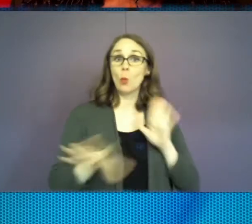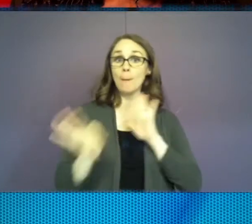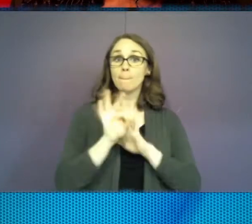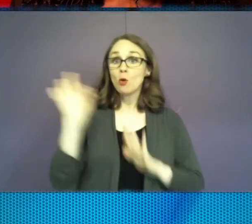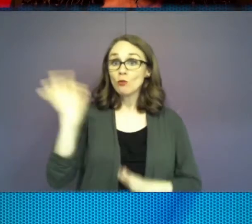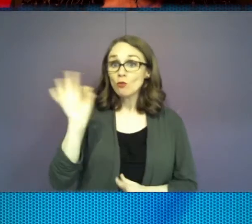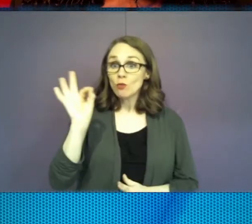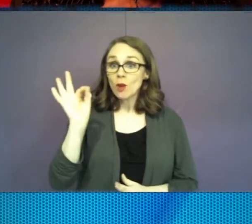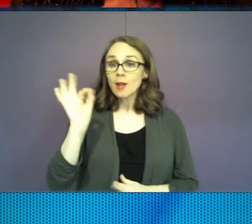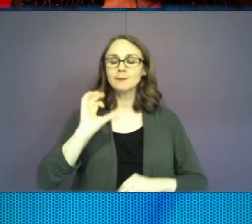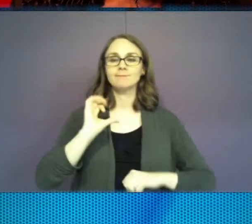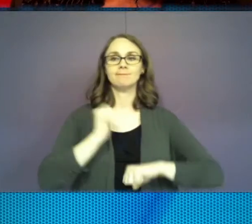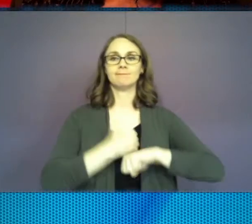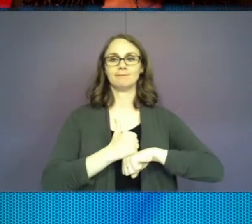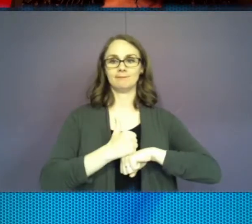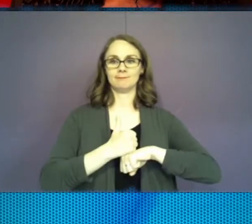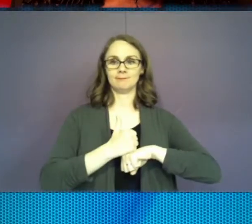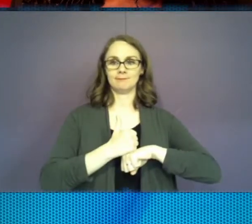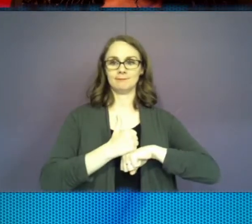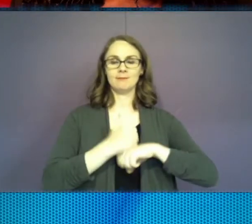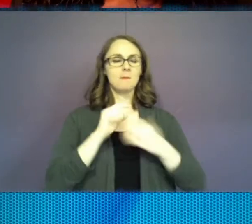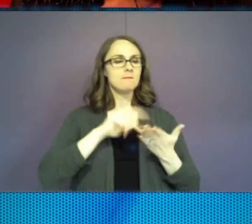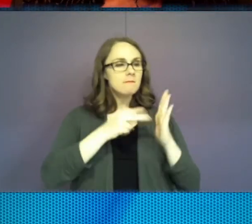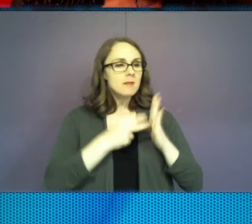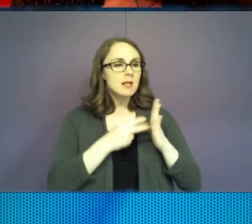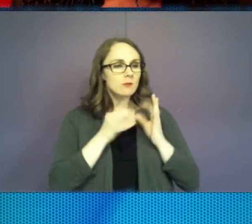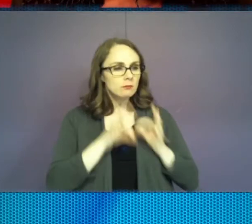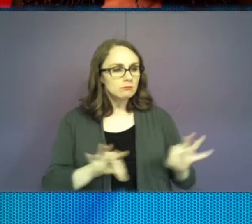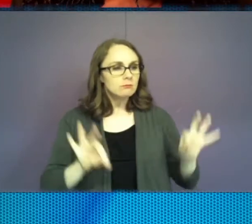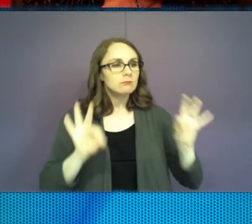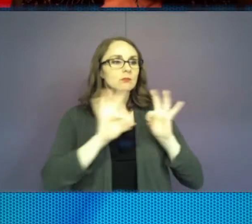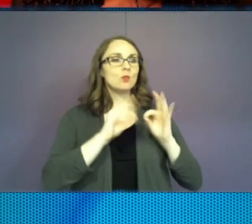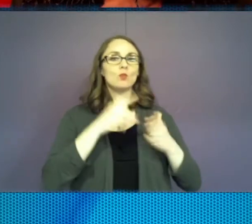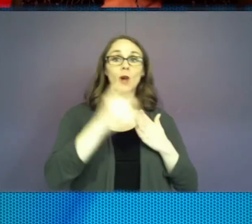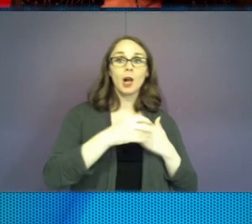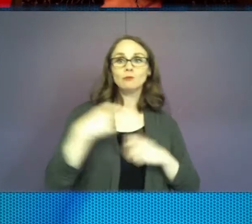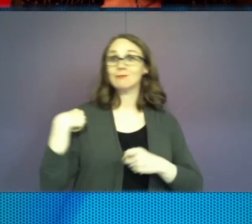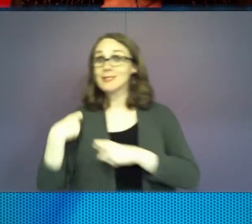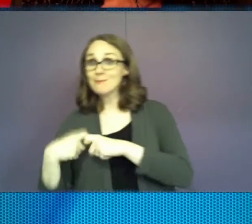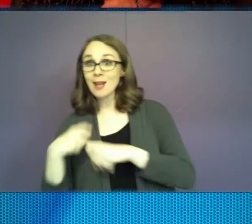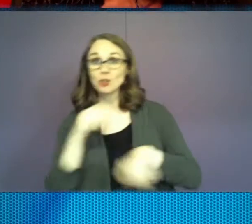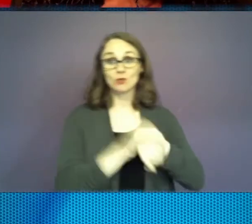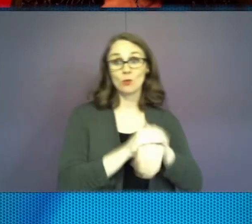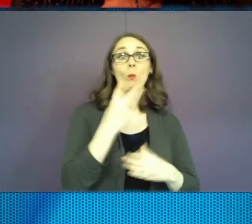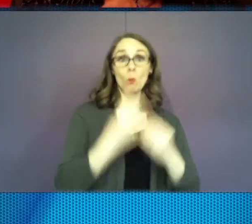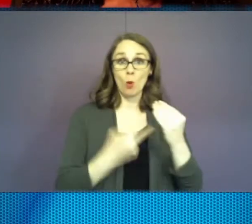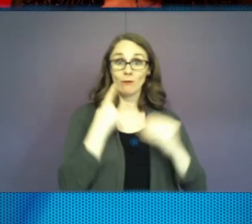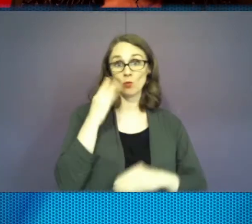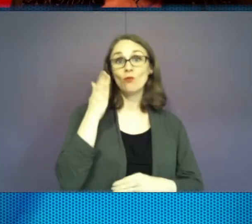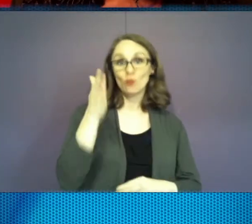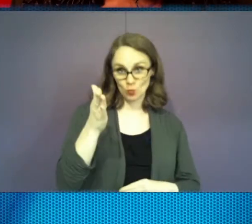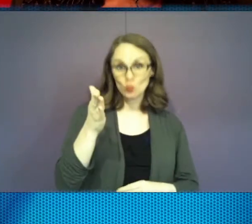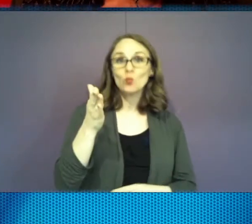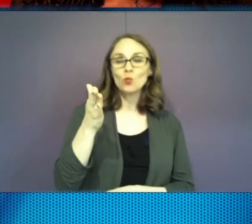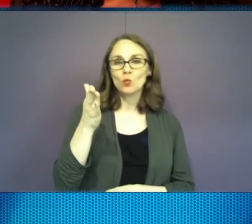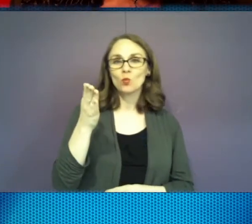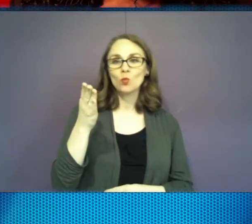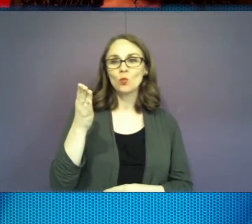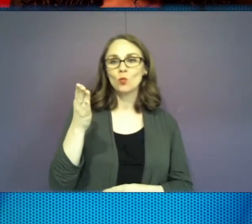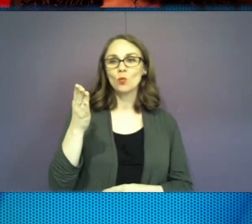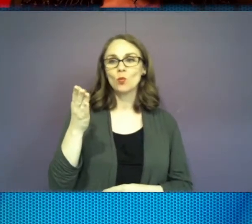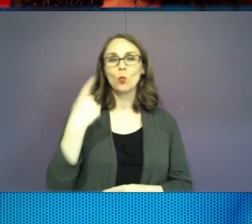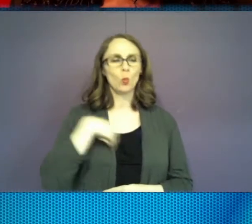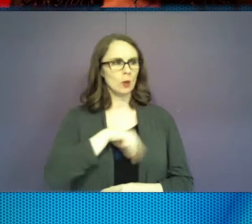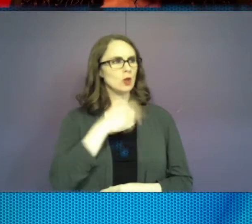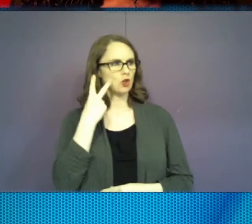to make a bilingual project, in Spanish and English, for the future, because we saw